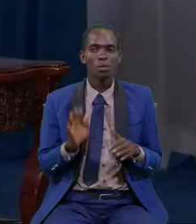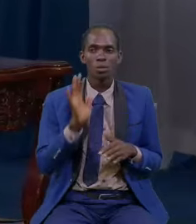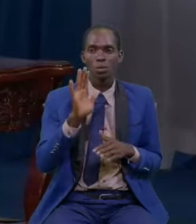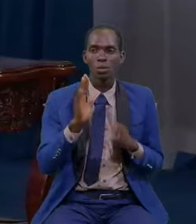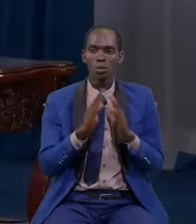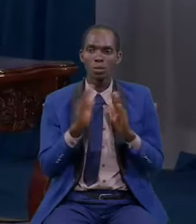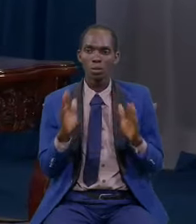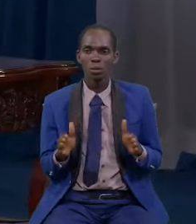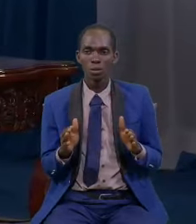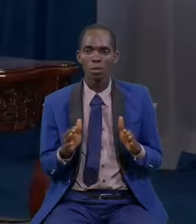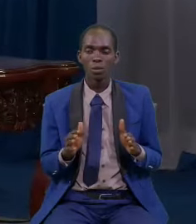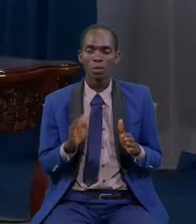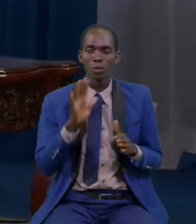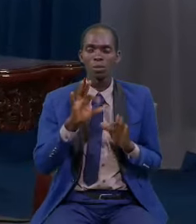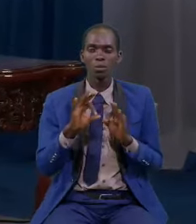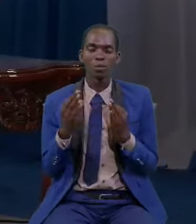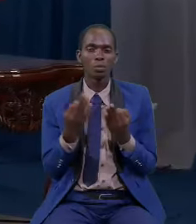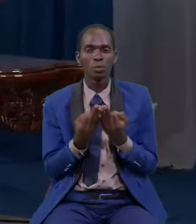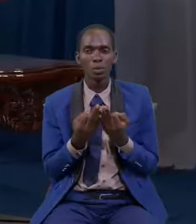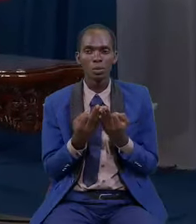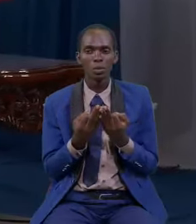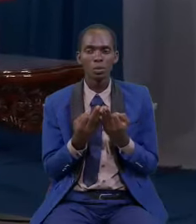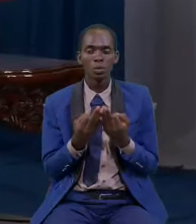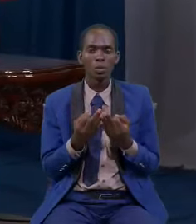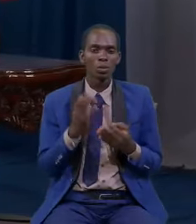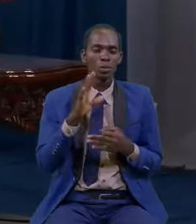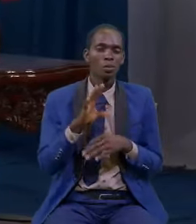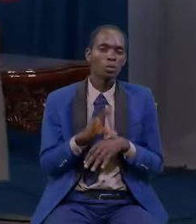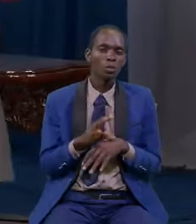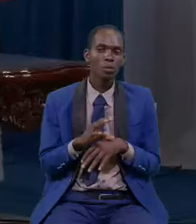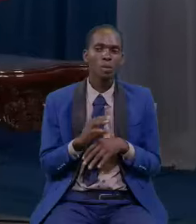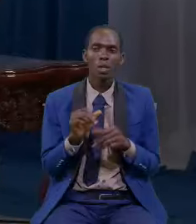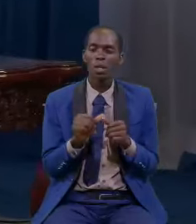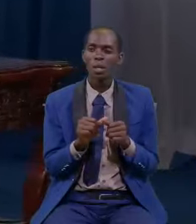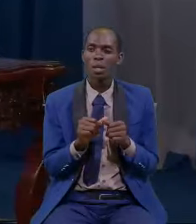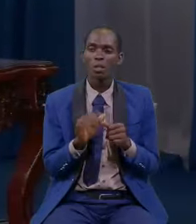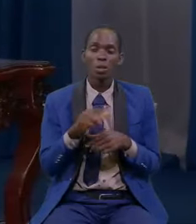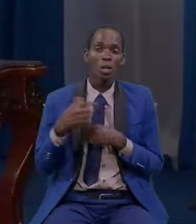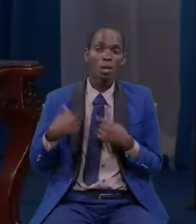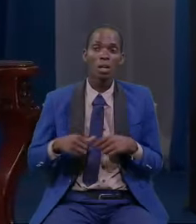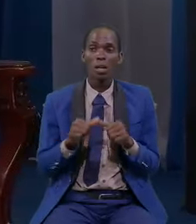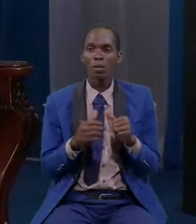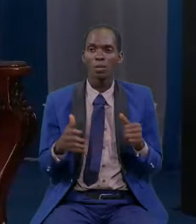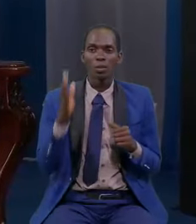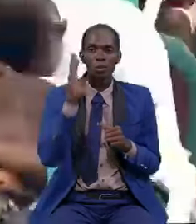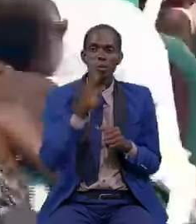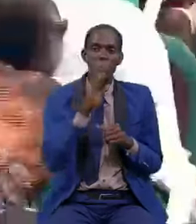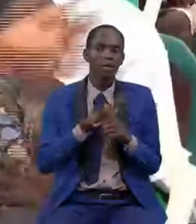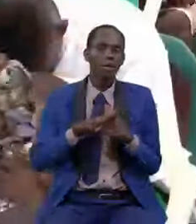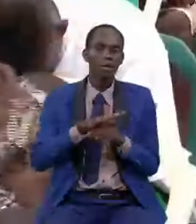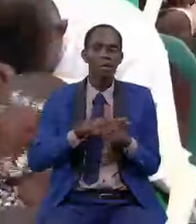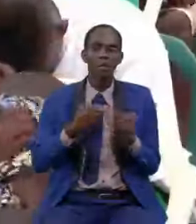your household, your temple, everything will be filled of the glory of God.